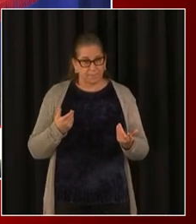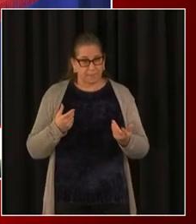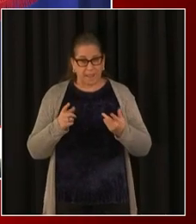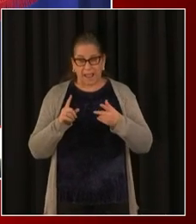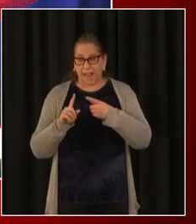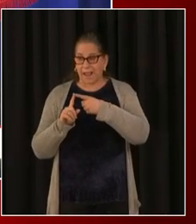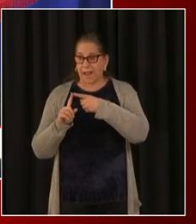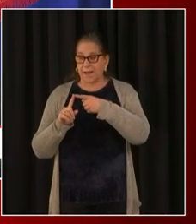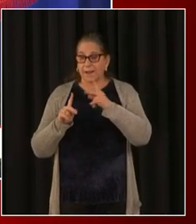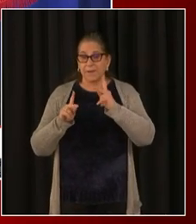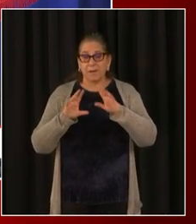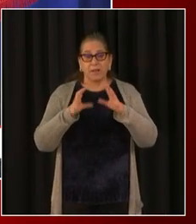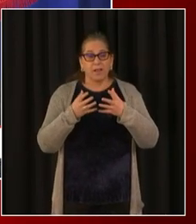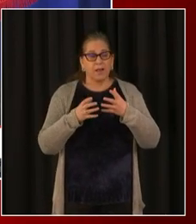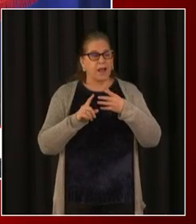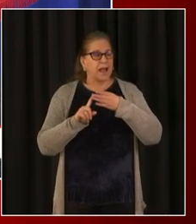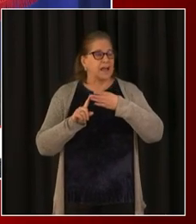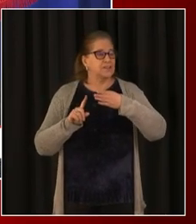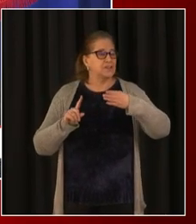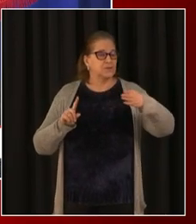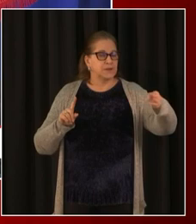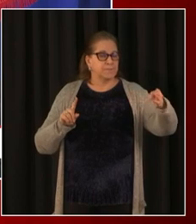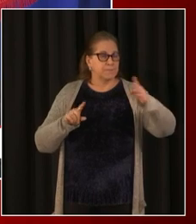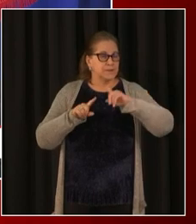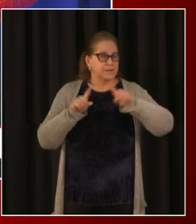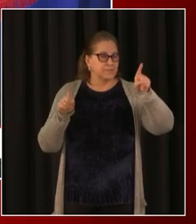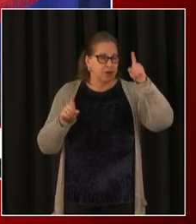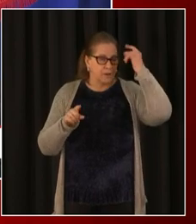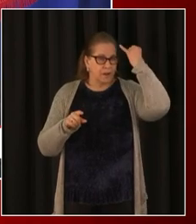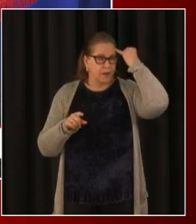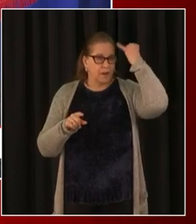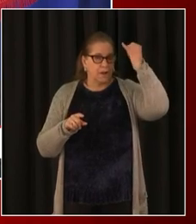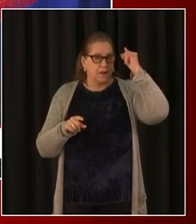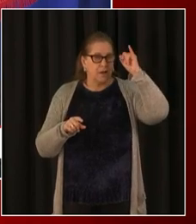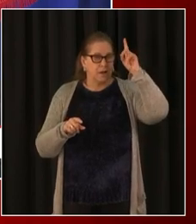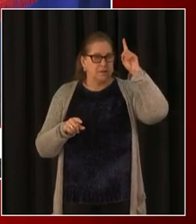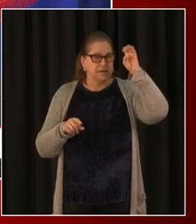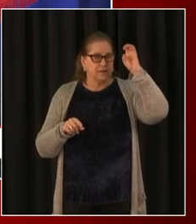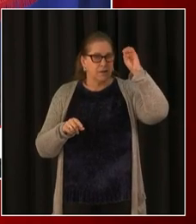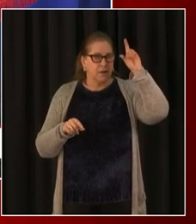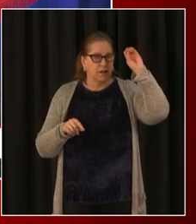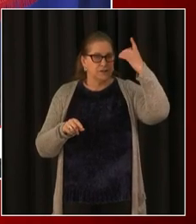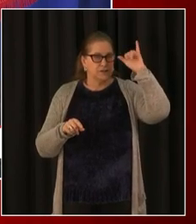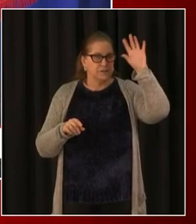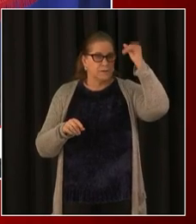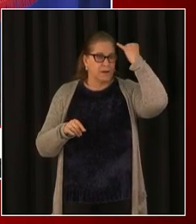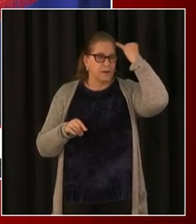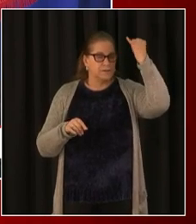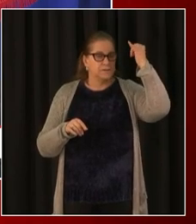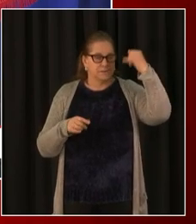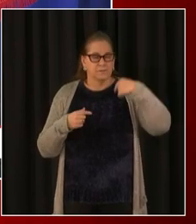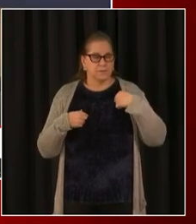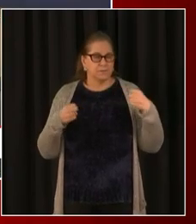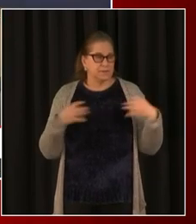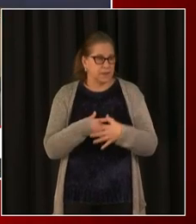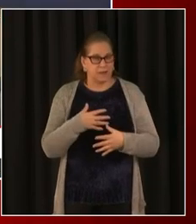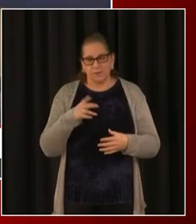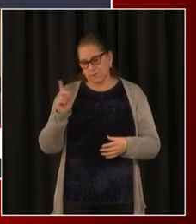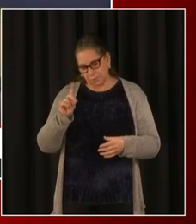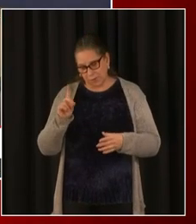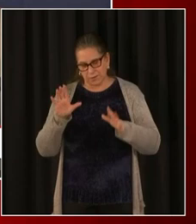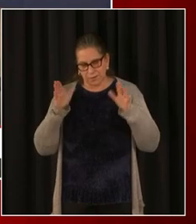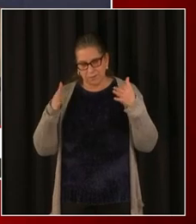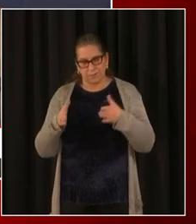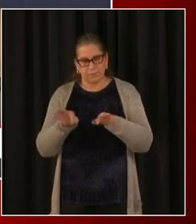country that are armed and dangerous. Chief Conte, can you just clarify a little bit more about what you said about the officer beaten? There's so